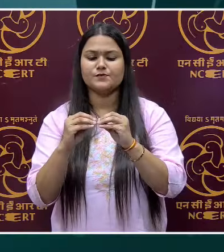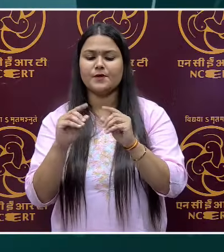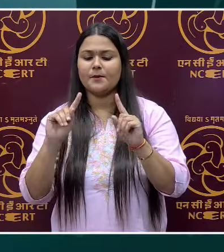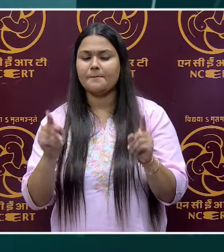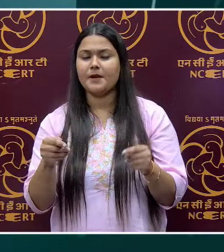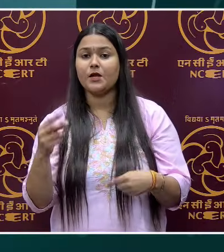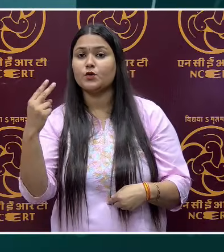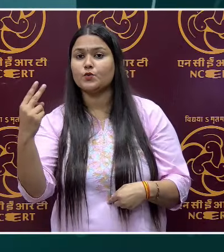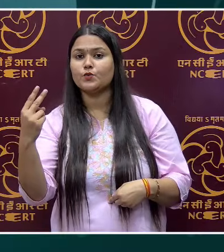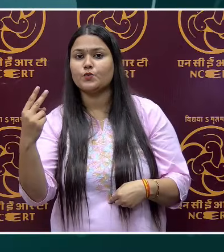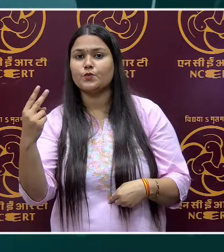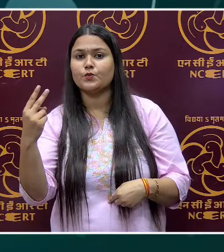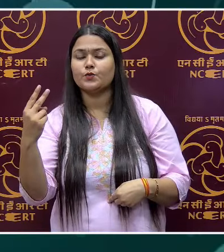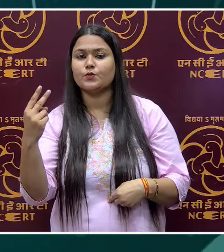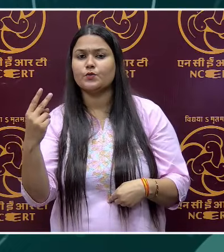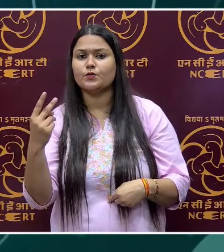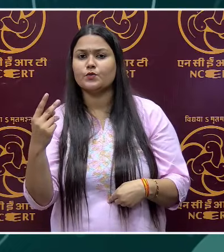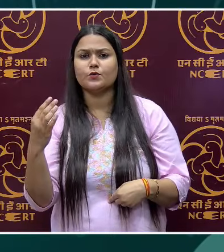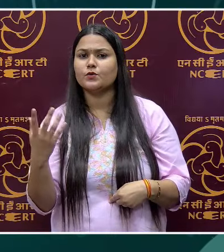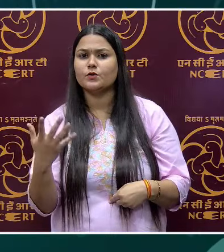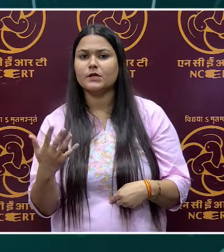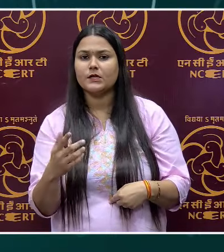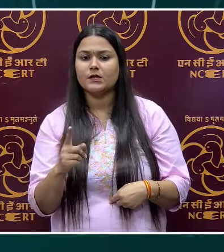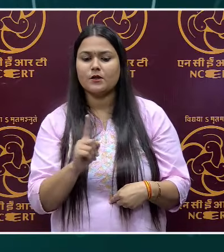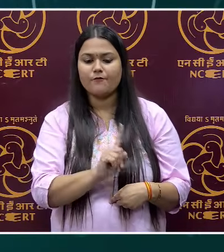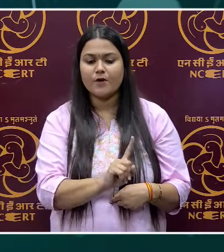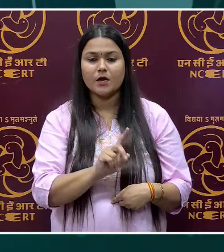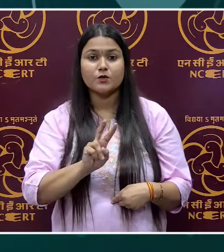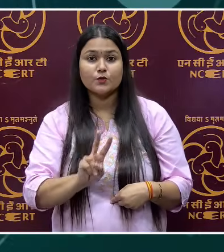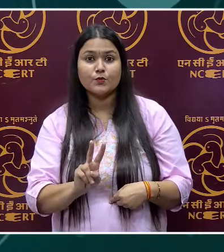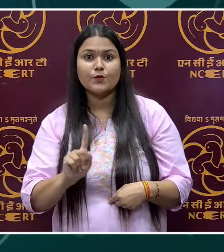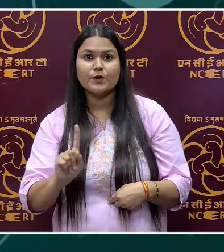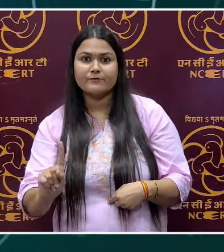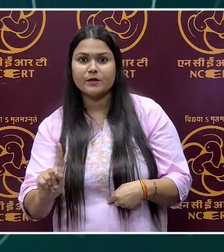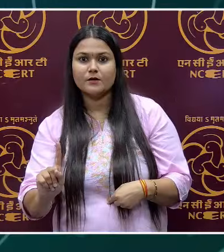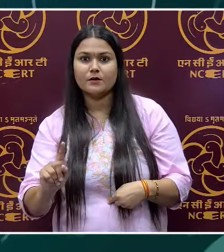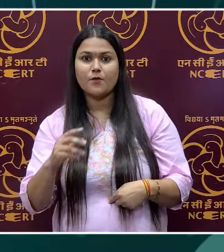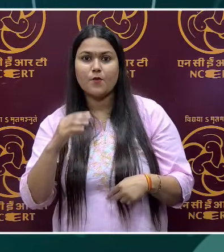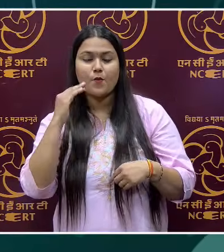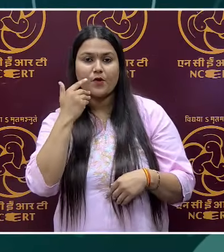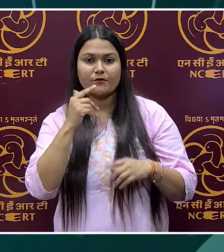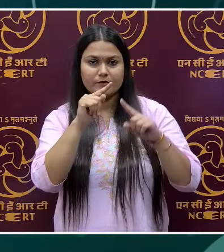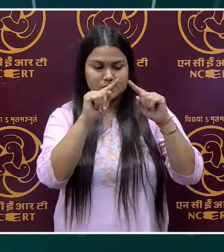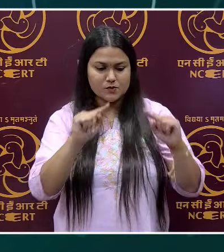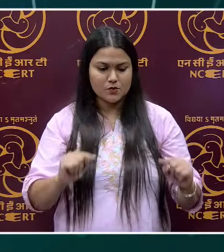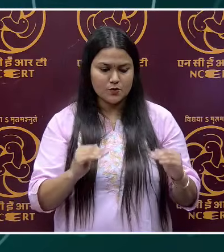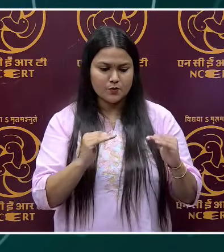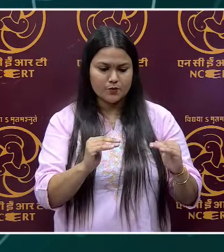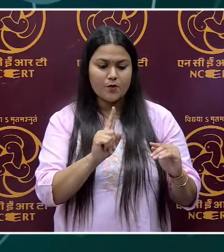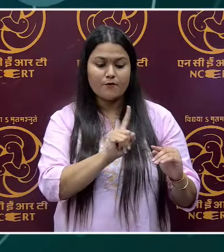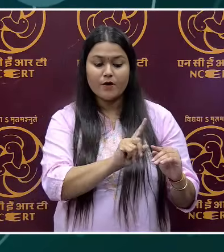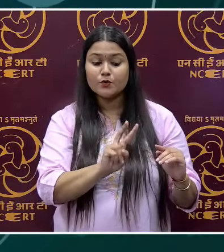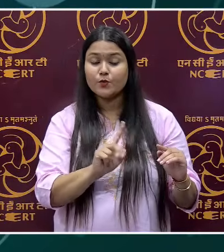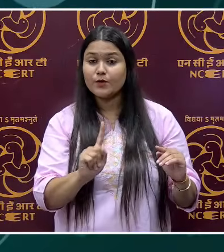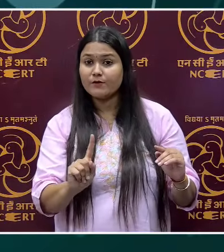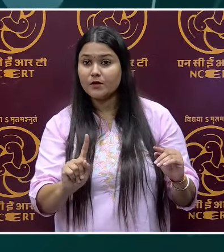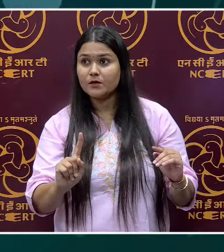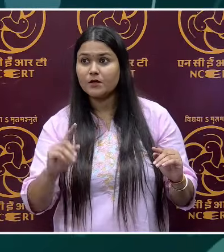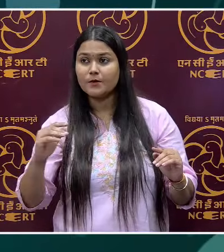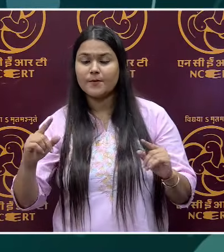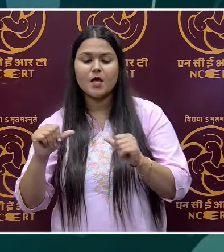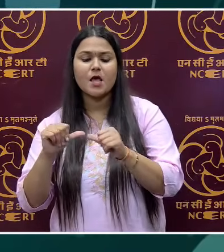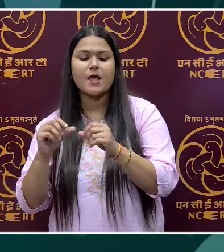us see, go to the row 2, the coefficients are 1, 2 and 1. So first coefficient will come here